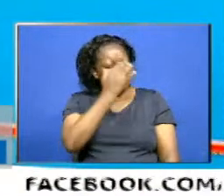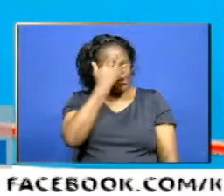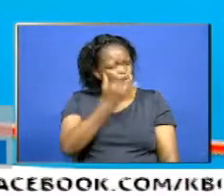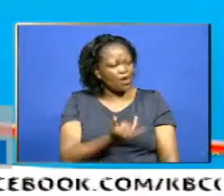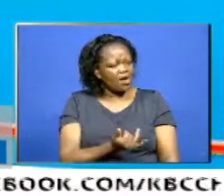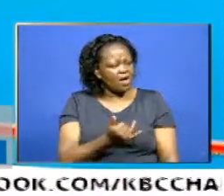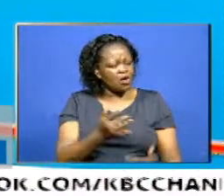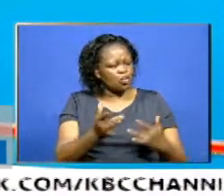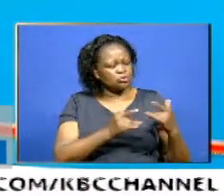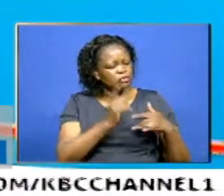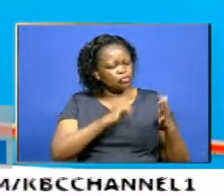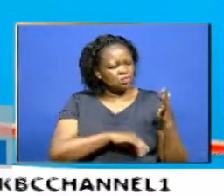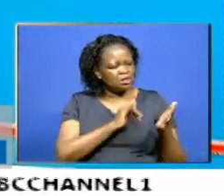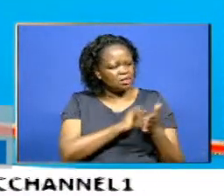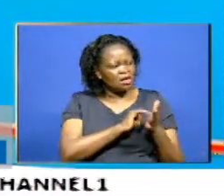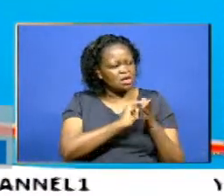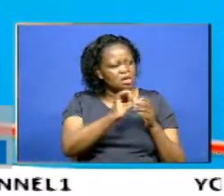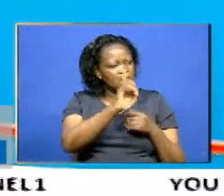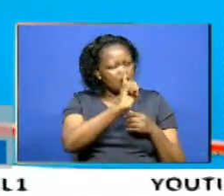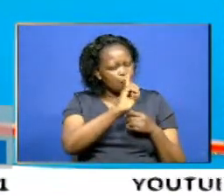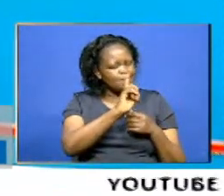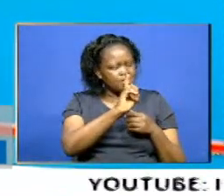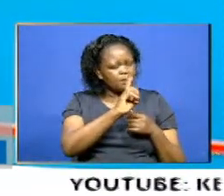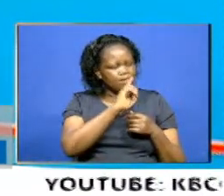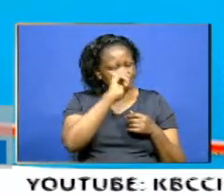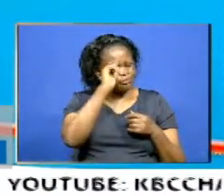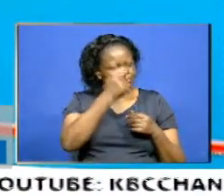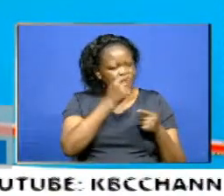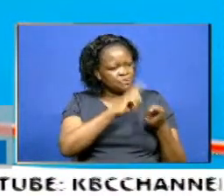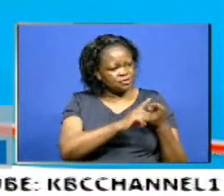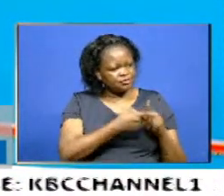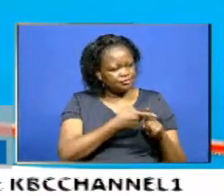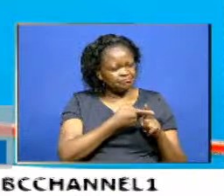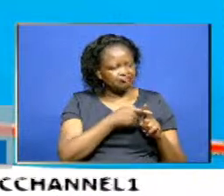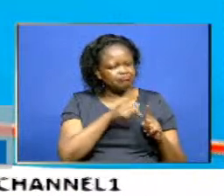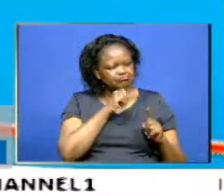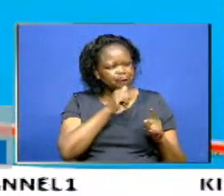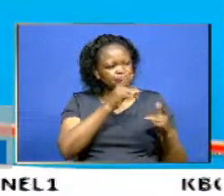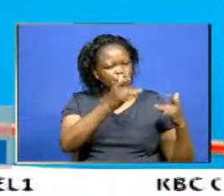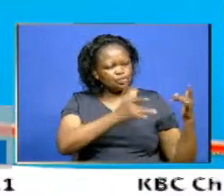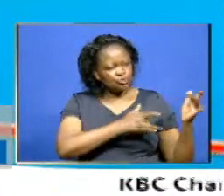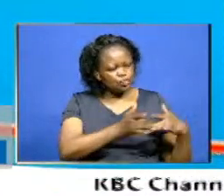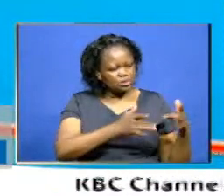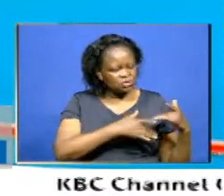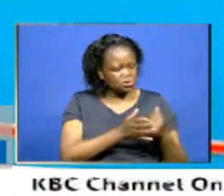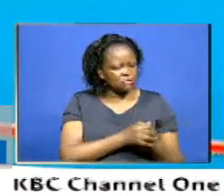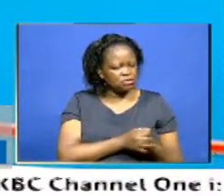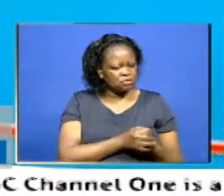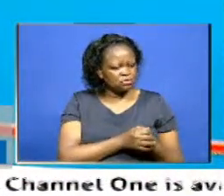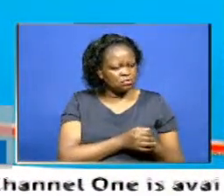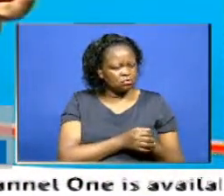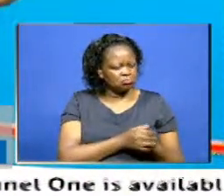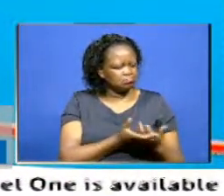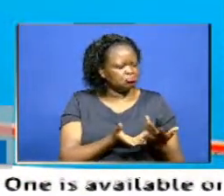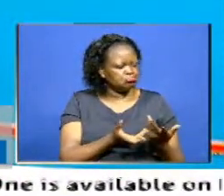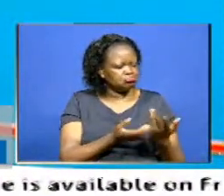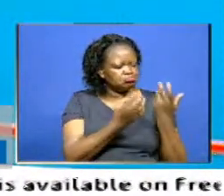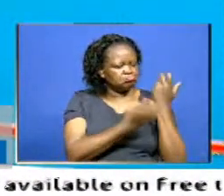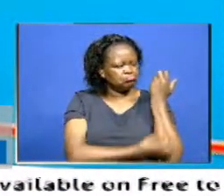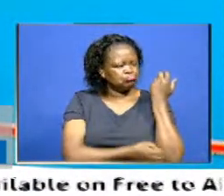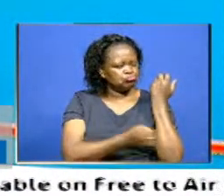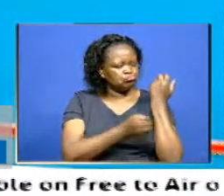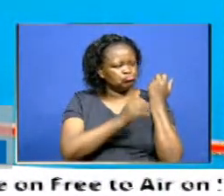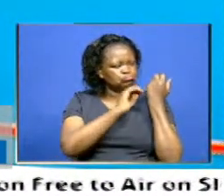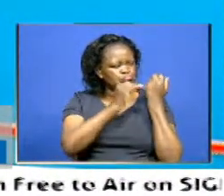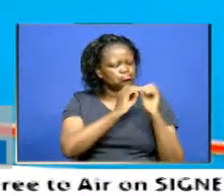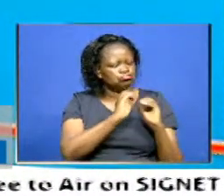that, Nairobi, by Kenyan standards, will not be considered to be such an extremely, poor county. We